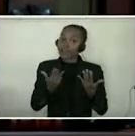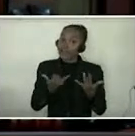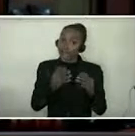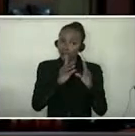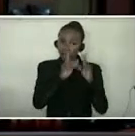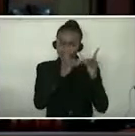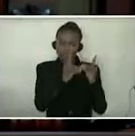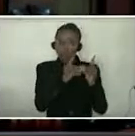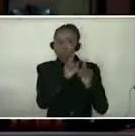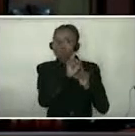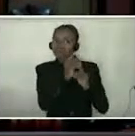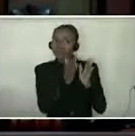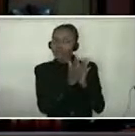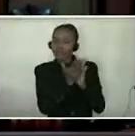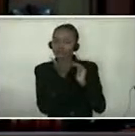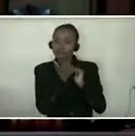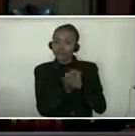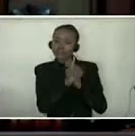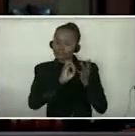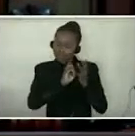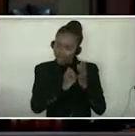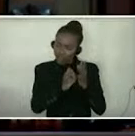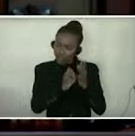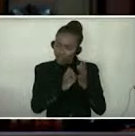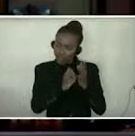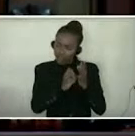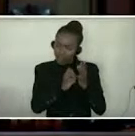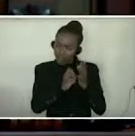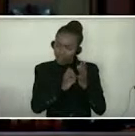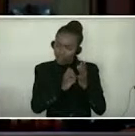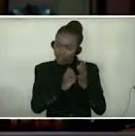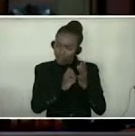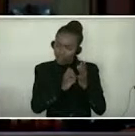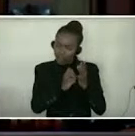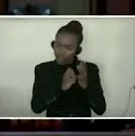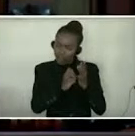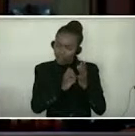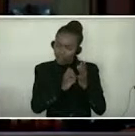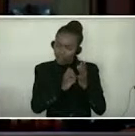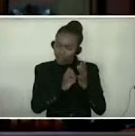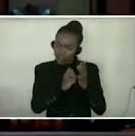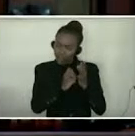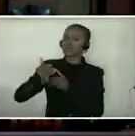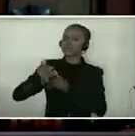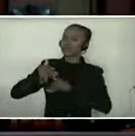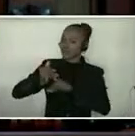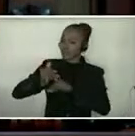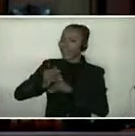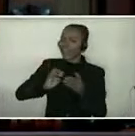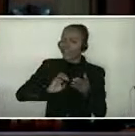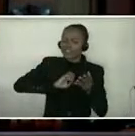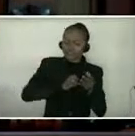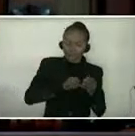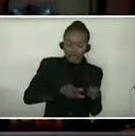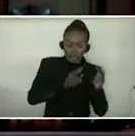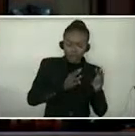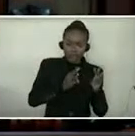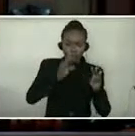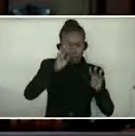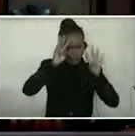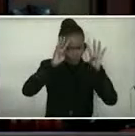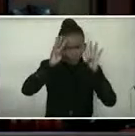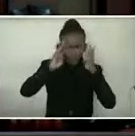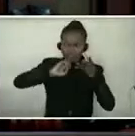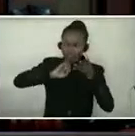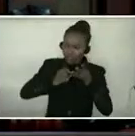being close to these families as they have been doing getting to be more innovative and creative in reaching the damaged